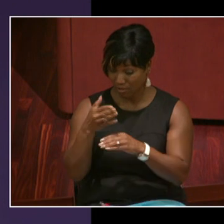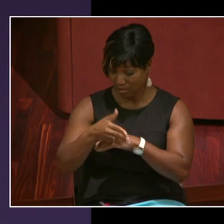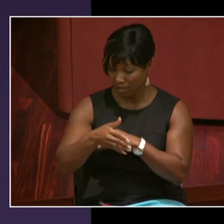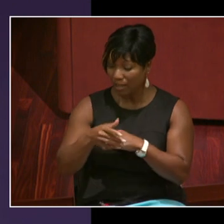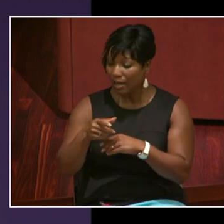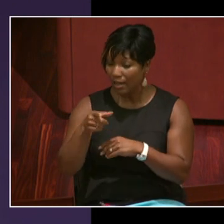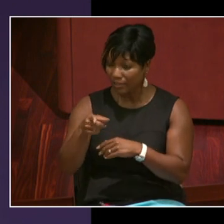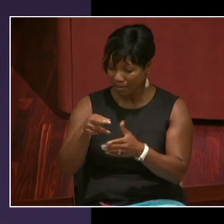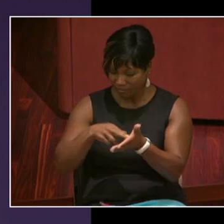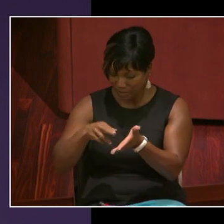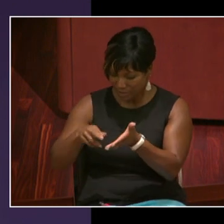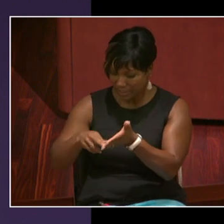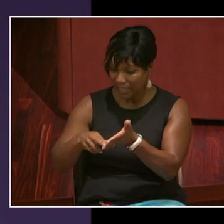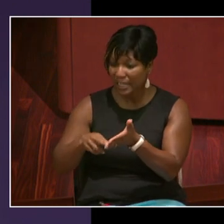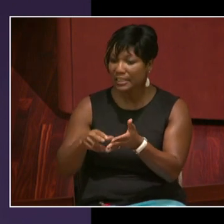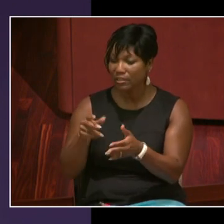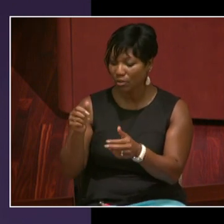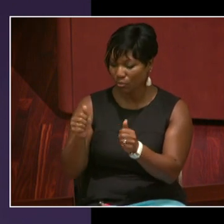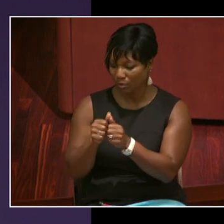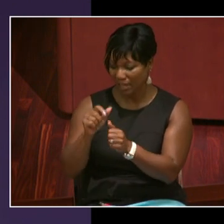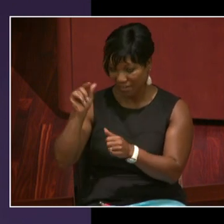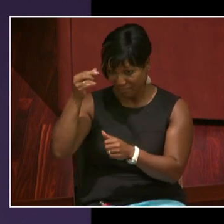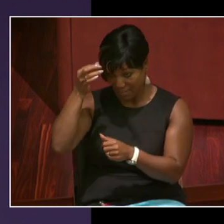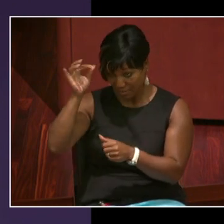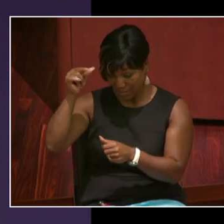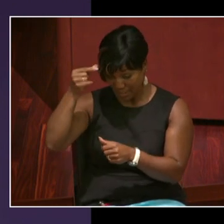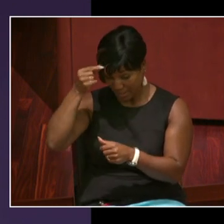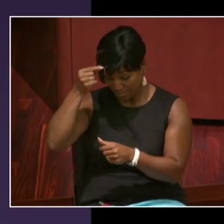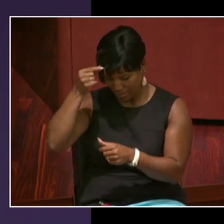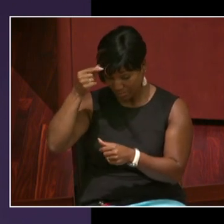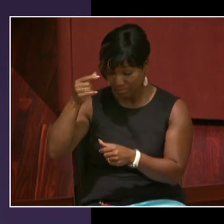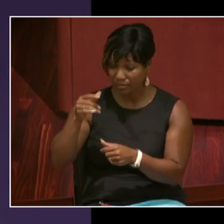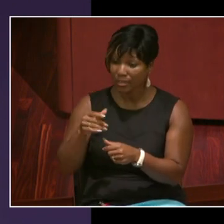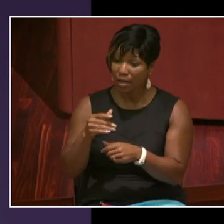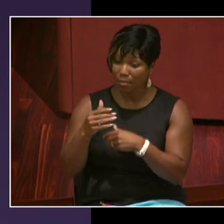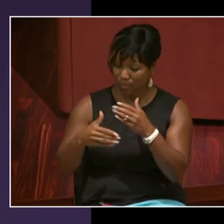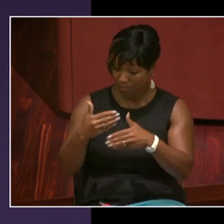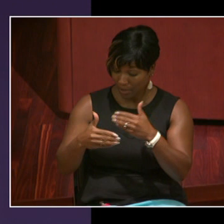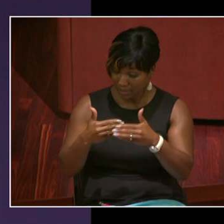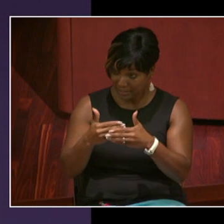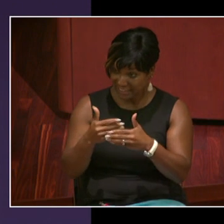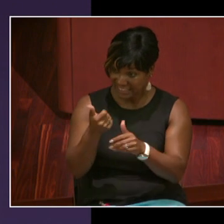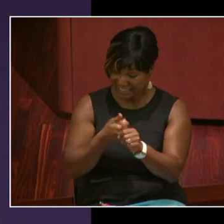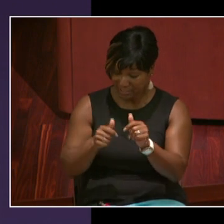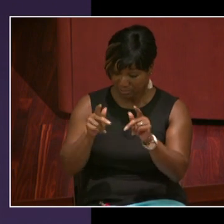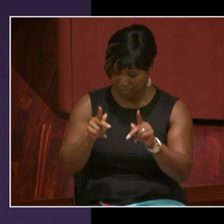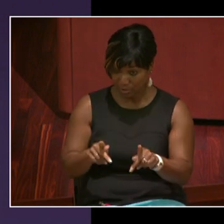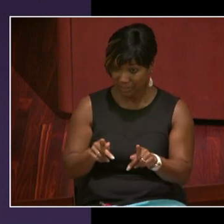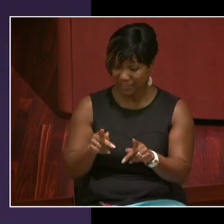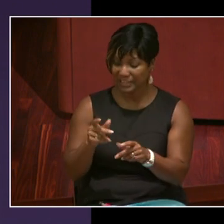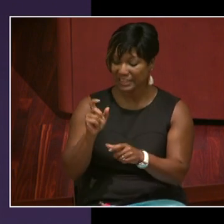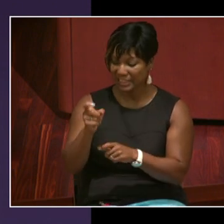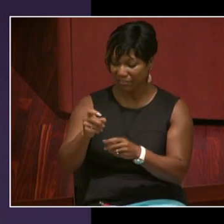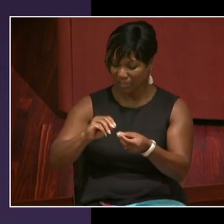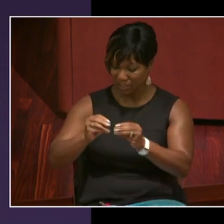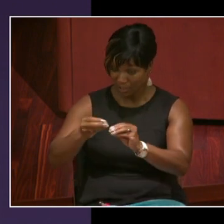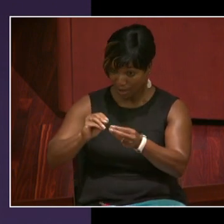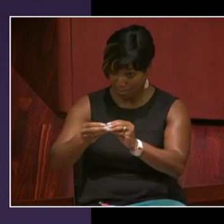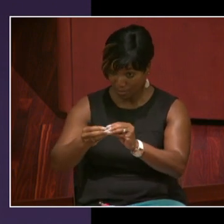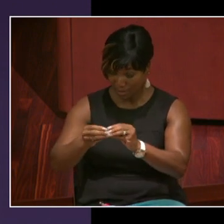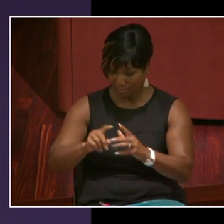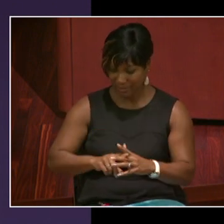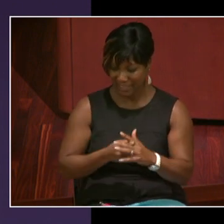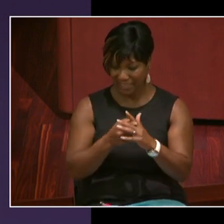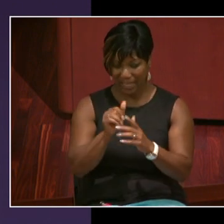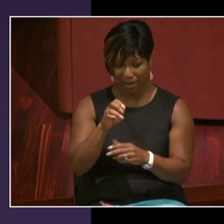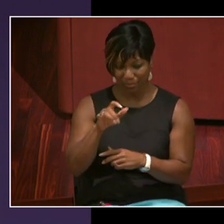their alien status with the federal government. As part of this process, each individual was assigned an alien registration number, and beginning on April